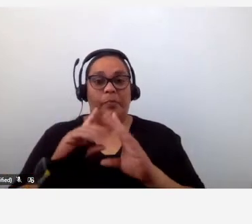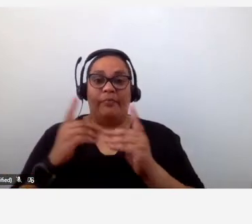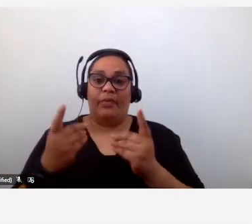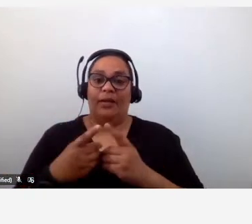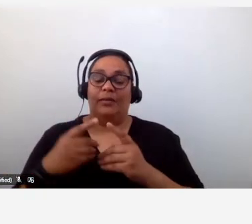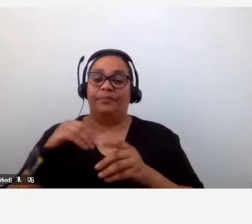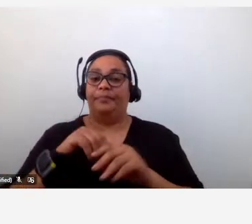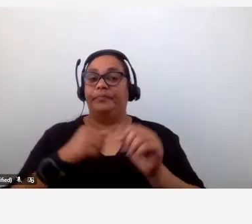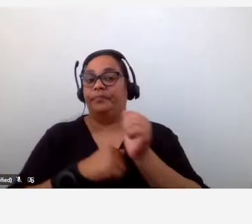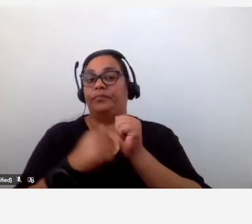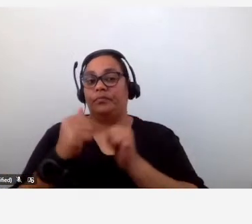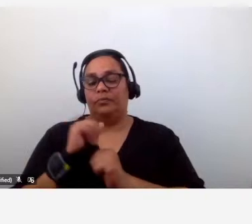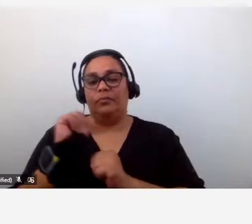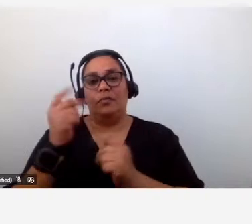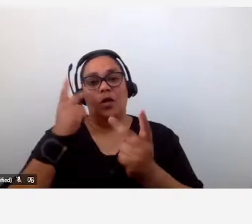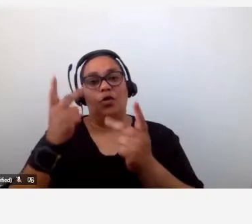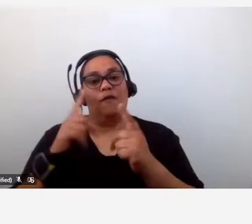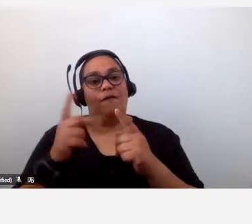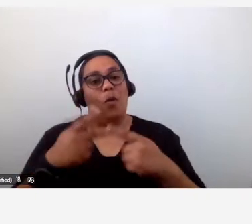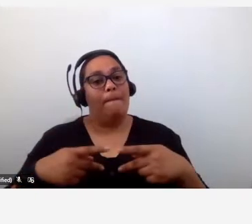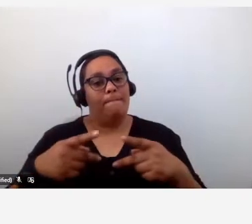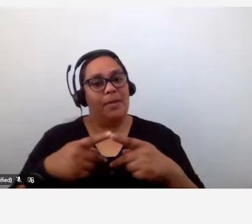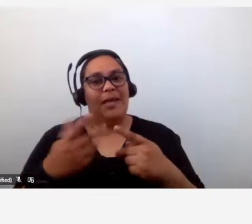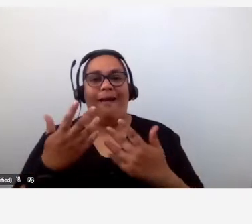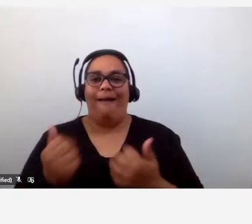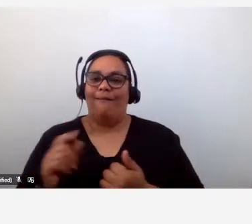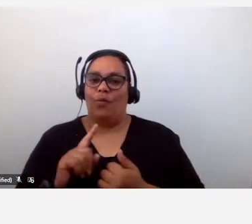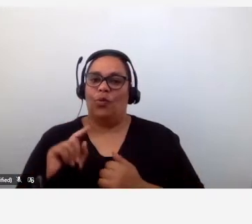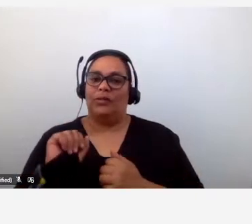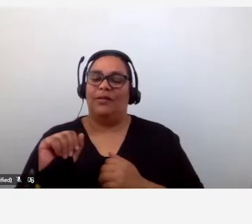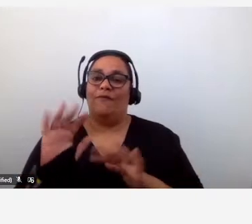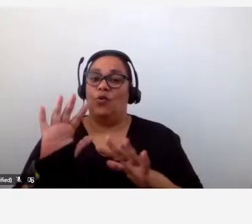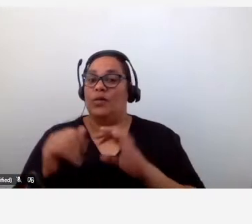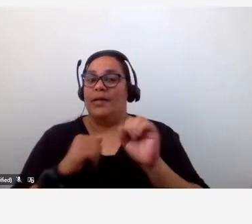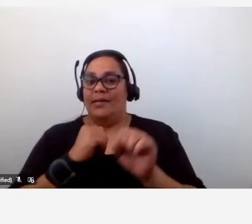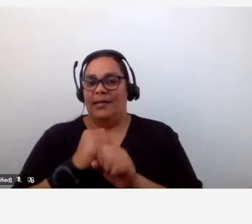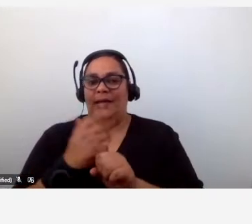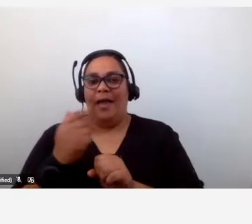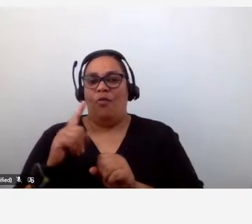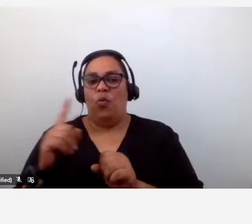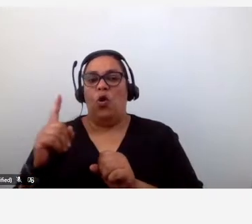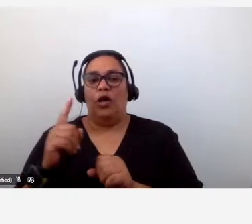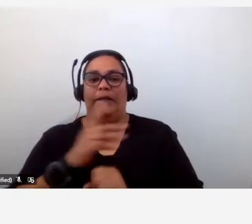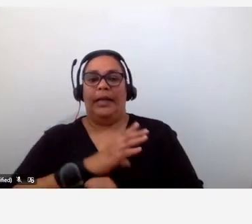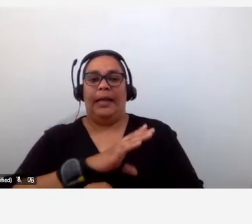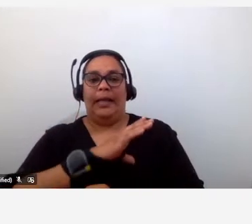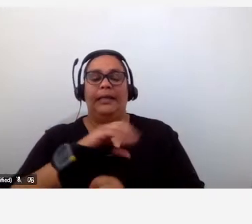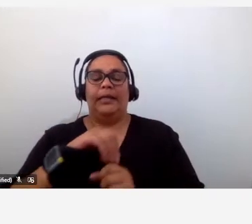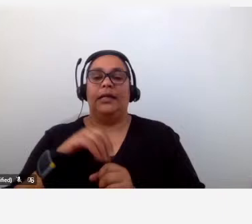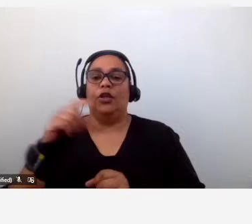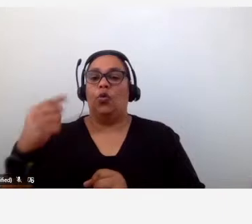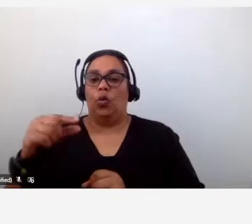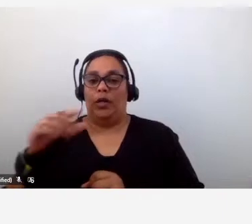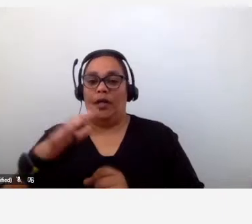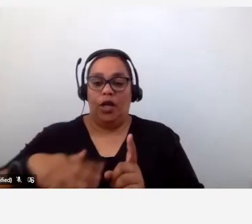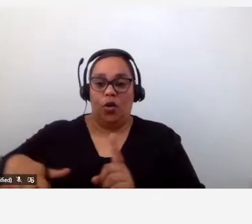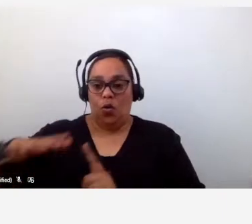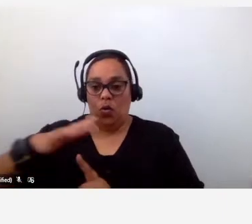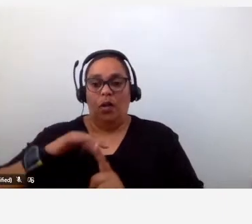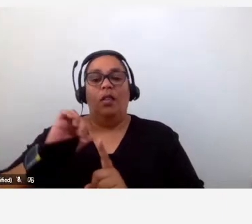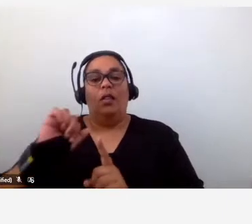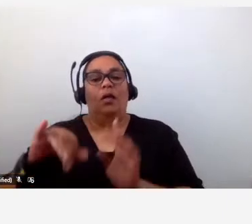of Infrastructure was looking for a place to have, for the last 10 years, to have a clinic in the Guguletu area. They